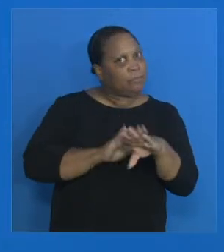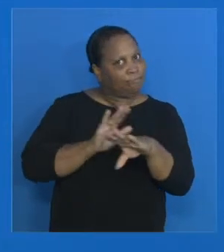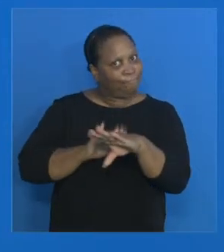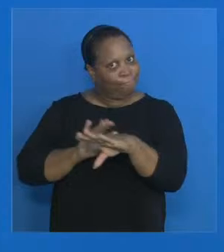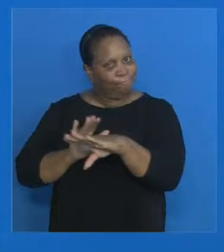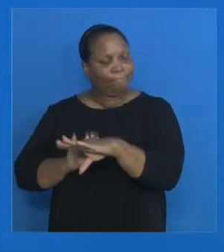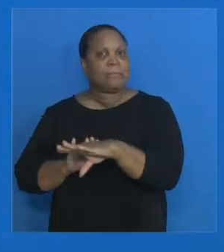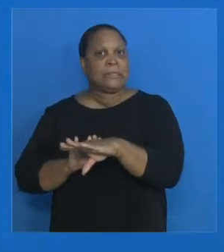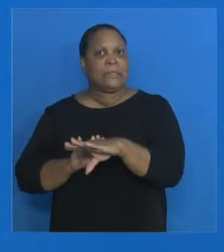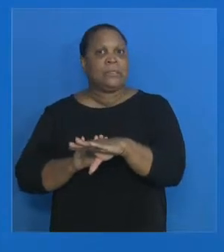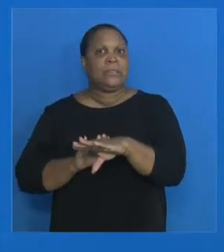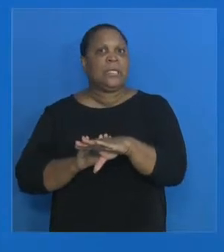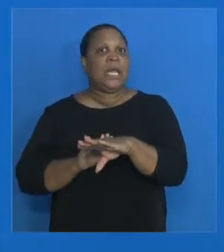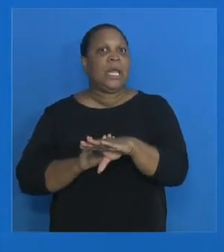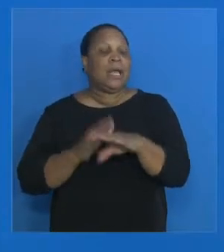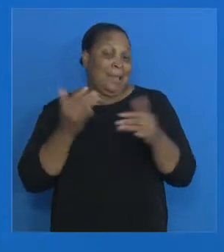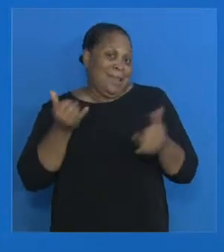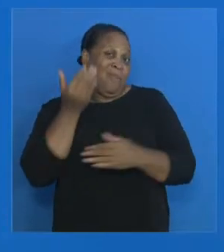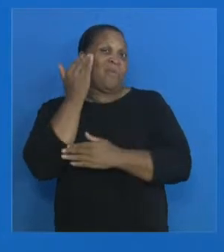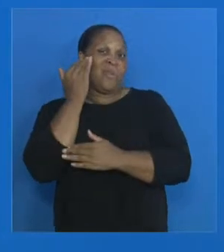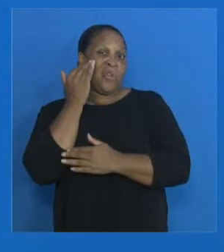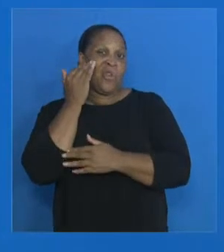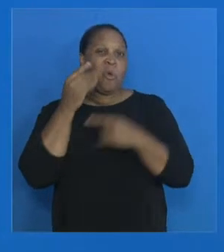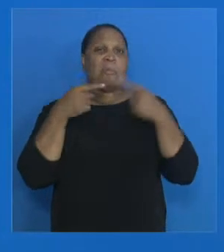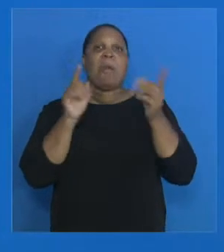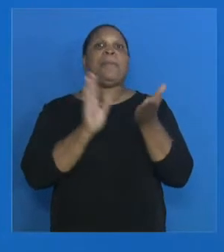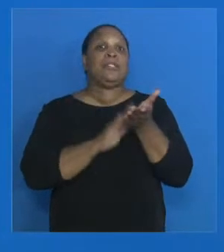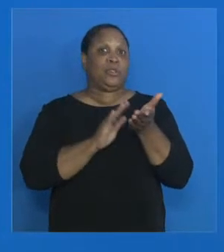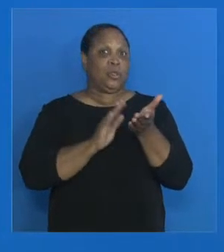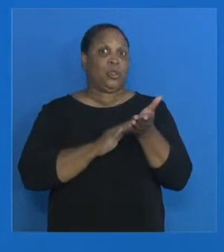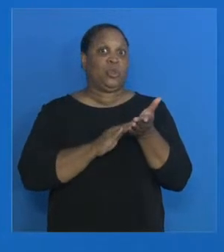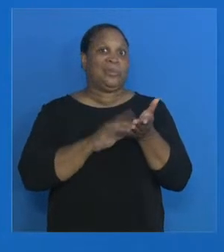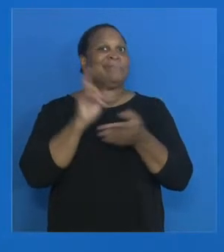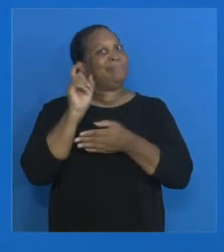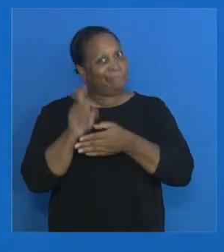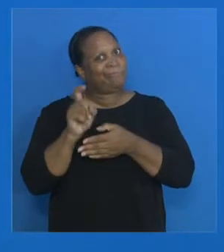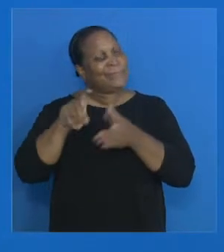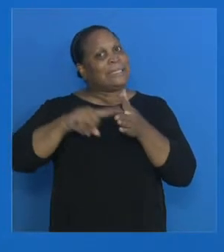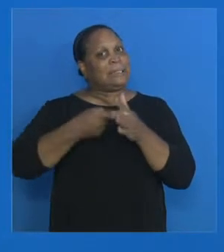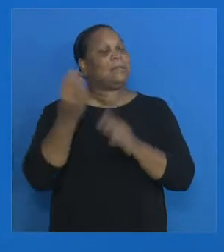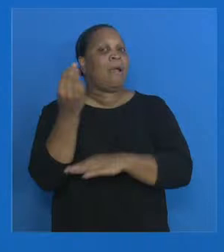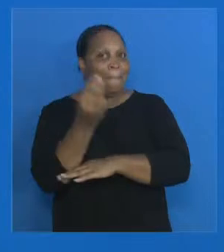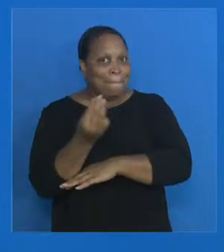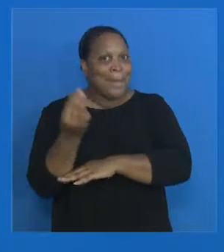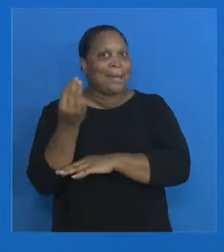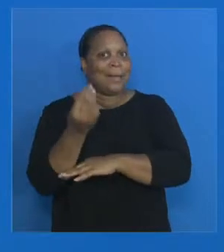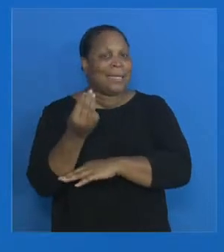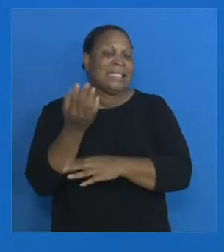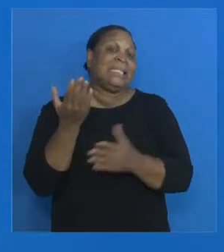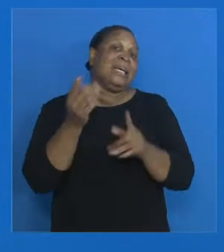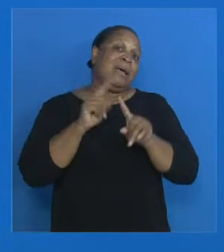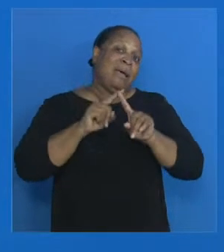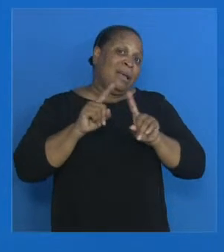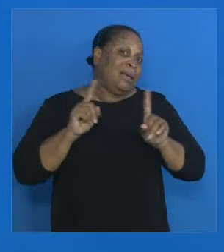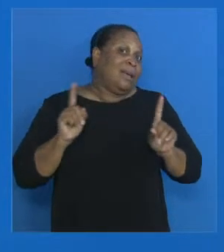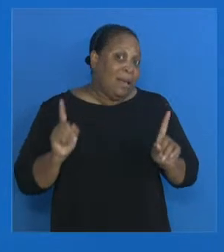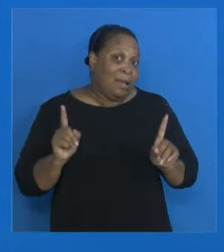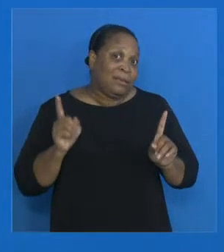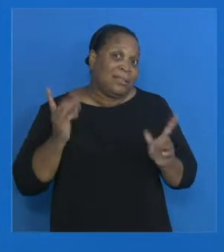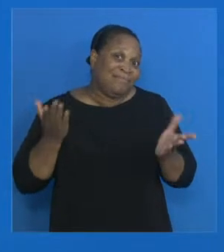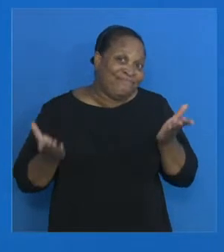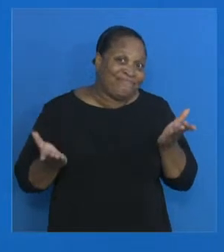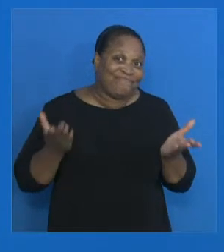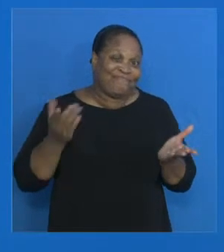precautions. As we know, our public schools are set to resume on Monday. However,